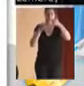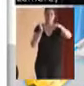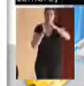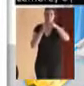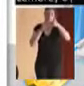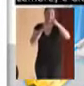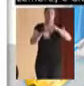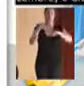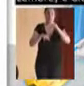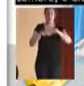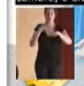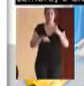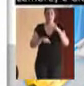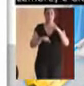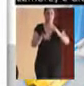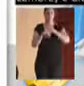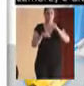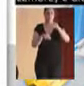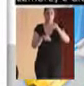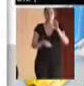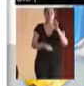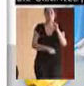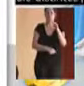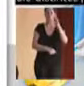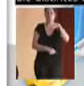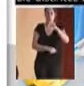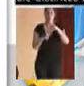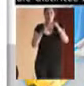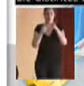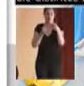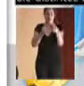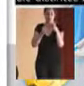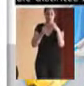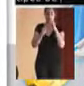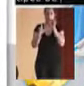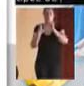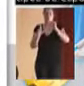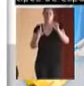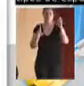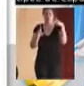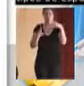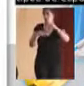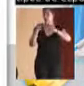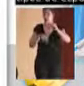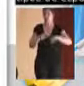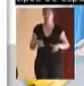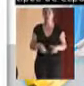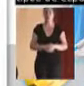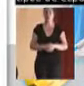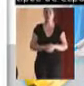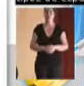the camera, because there are different kinds of resolutions, different kinds of space between the phosphenes, the dots of